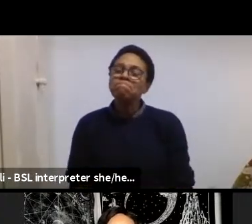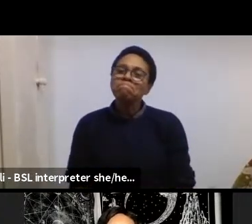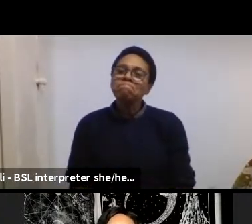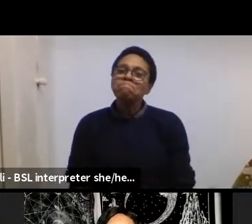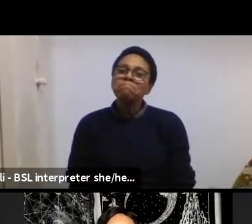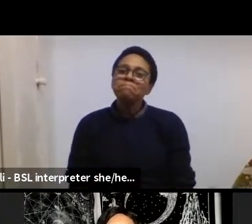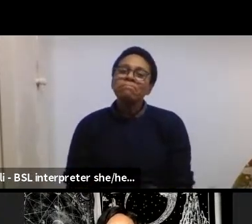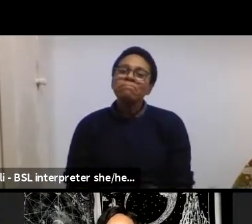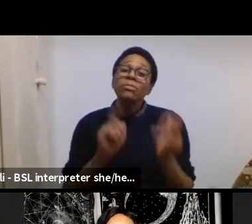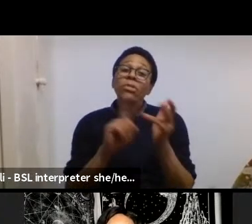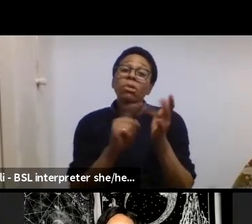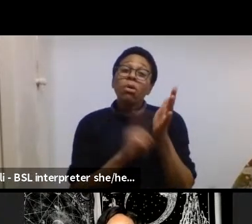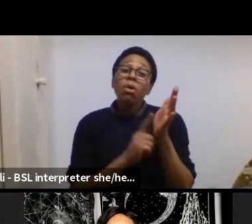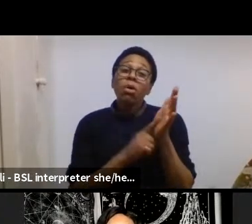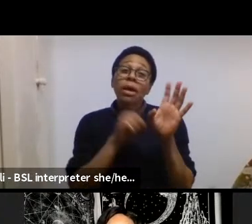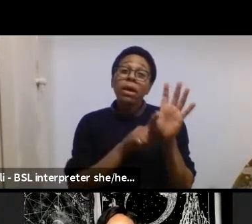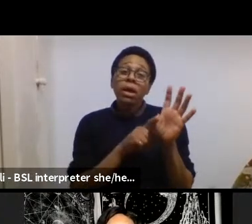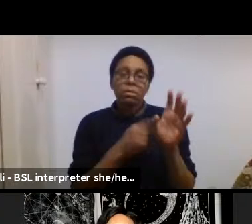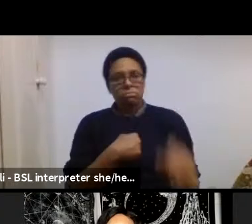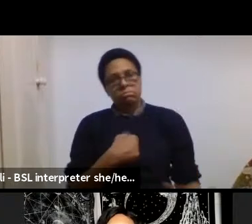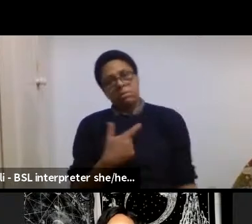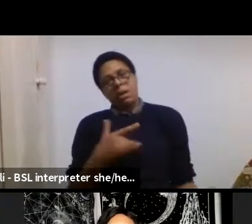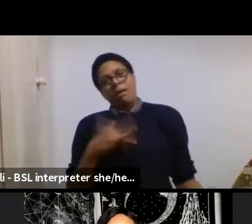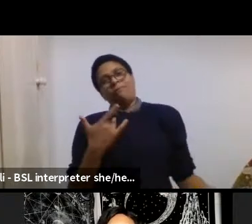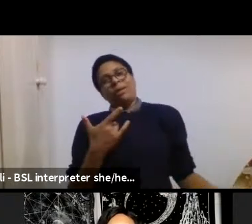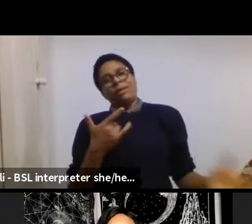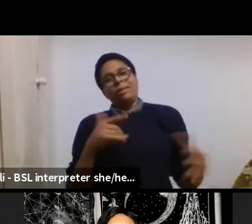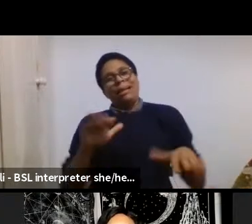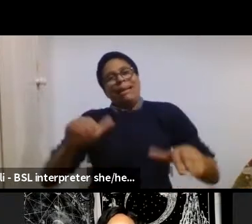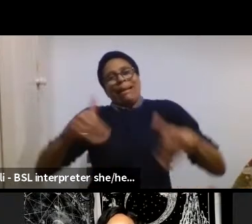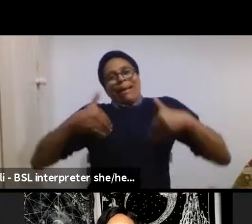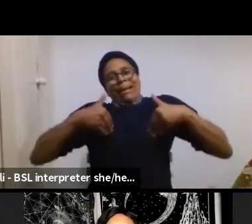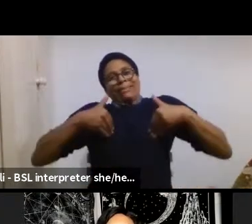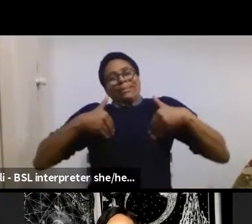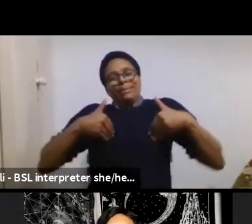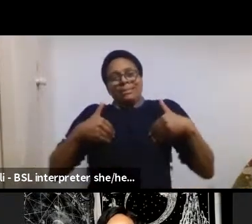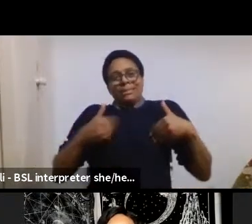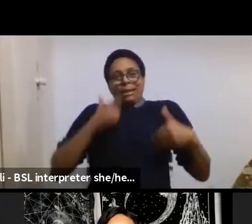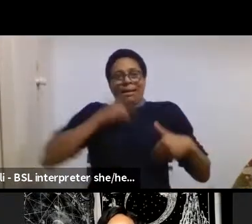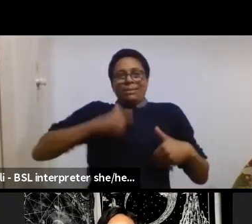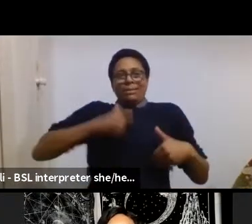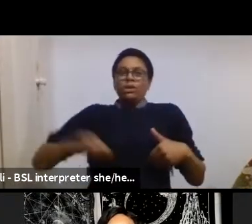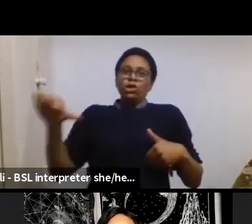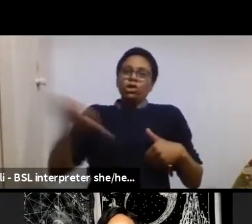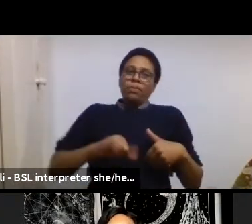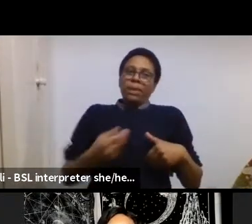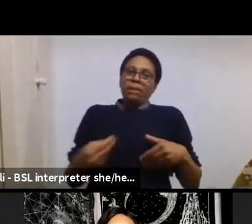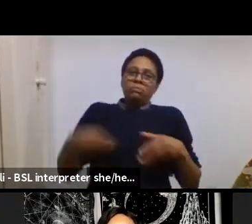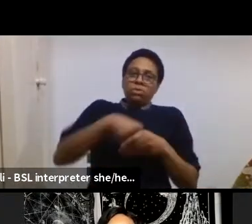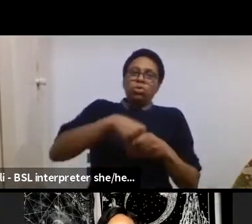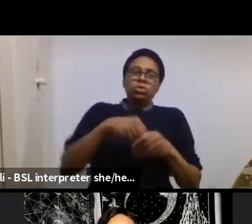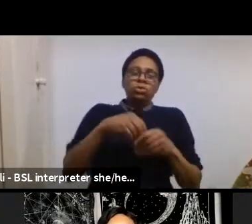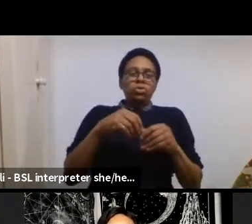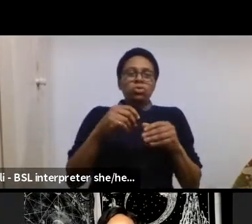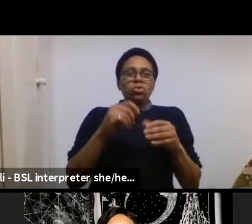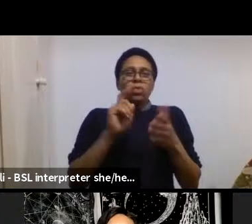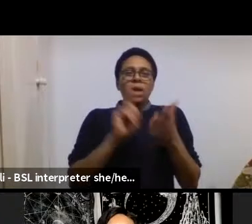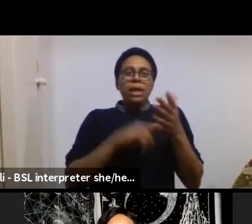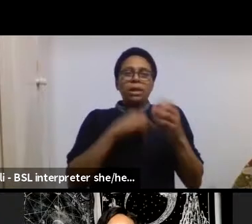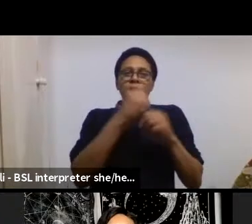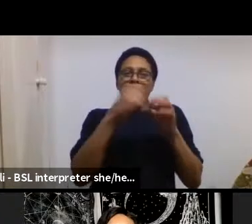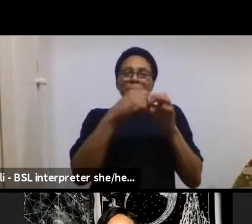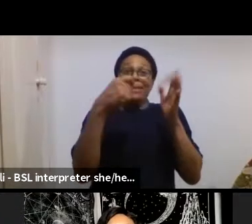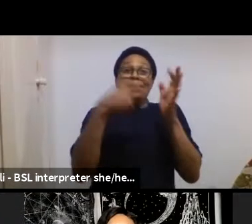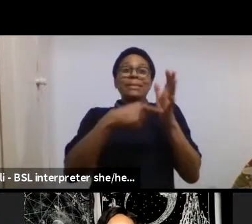I think that we should absolutely include ACE identities into the LGBTQ plus, sorry. Purely because I